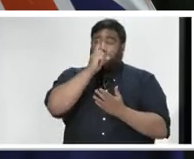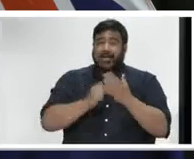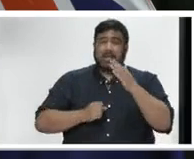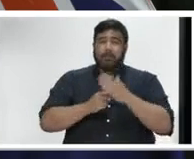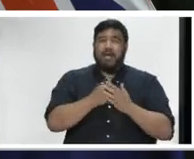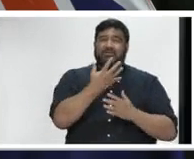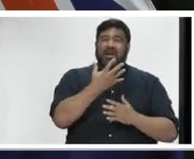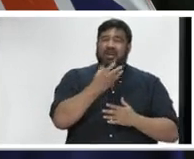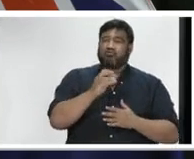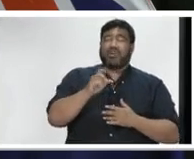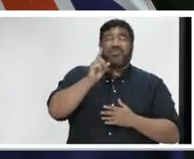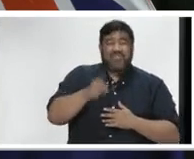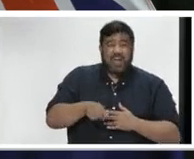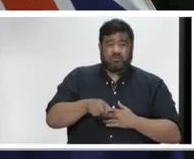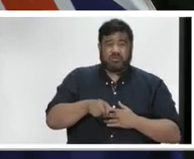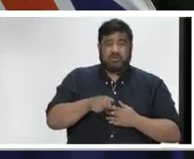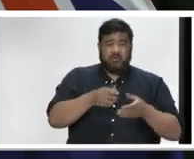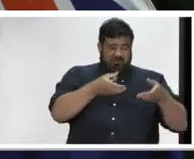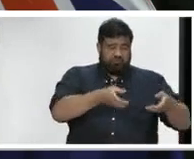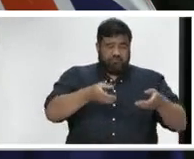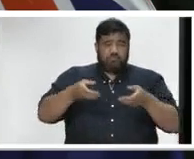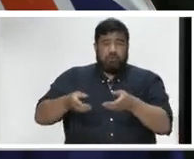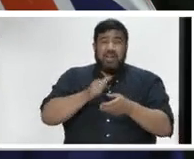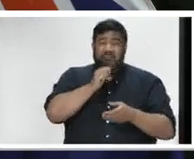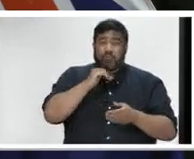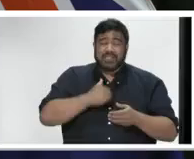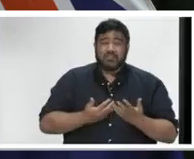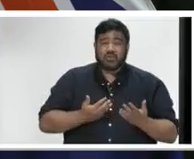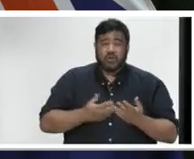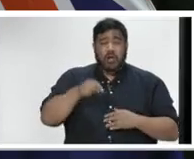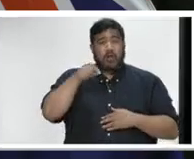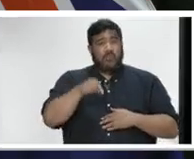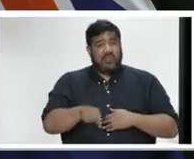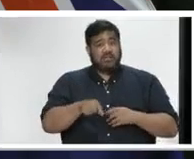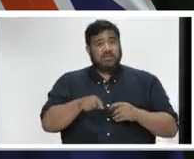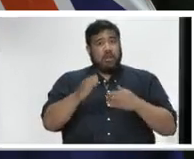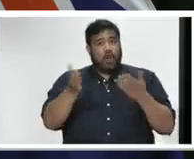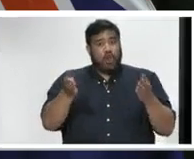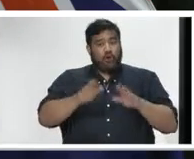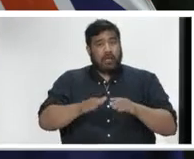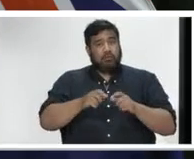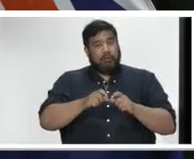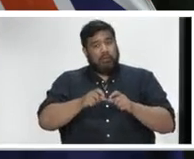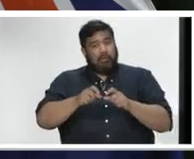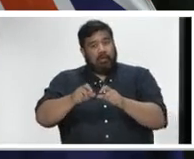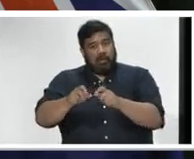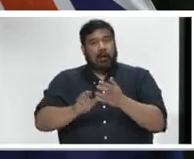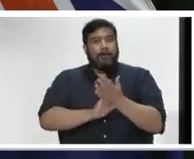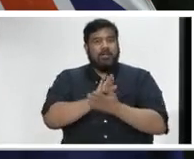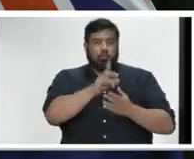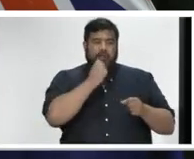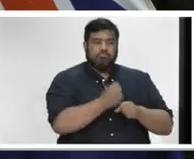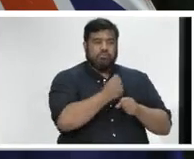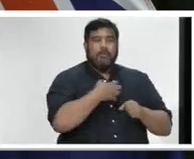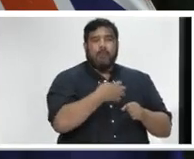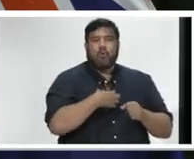packs if we need to do that. And obviously, if the longer this goes on and the longer we need to keep supplying that material, then we will continue to do